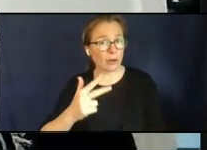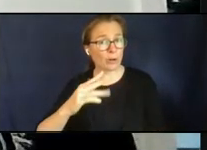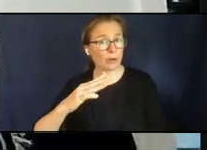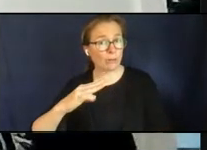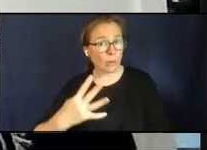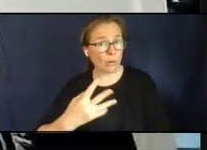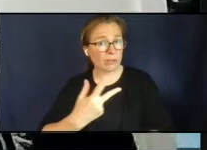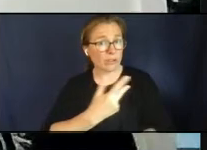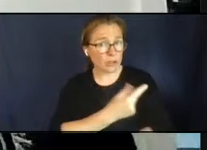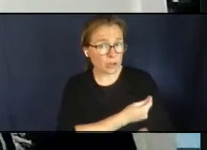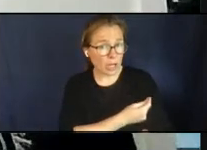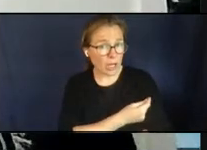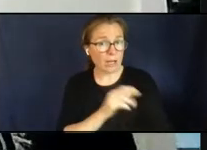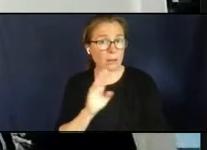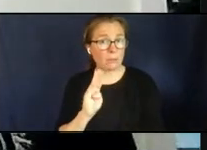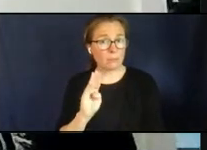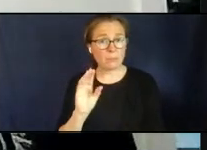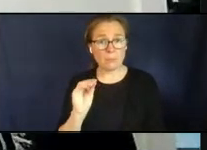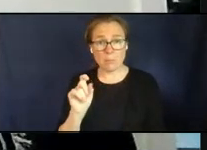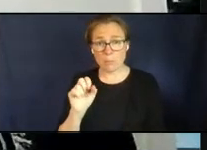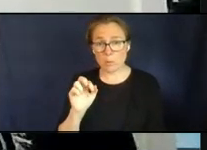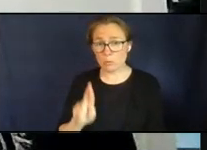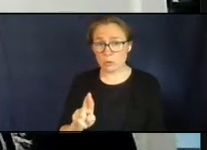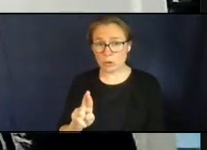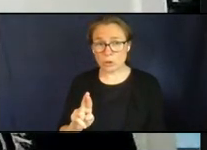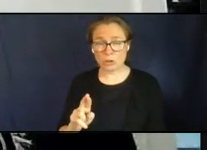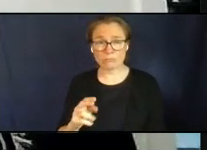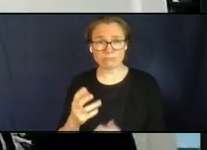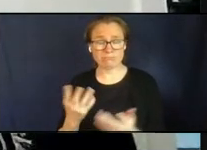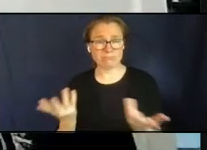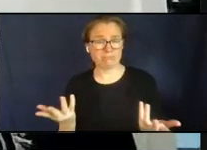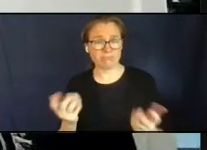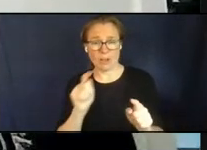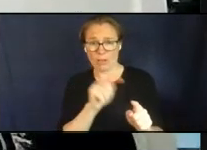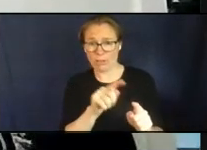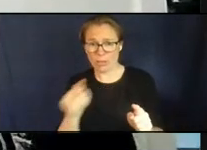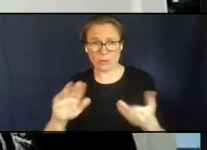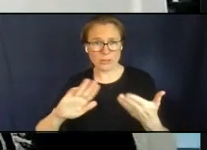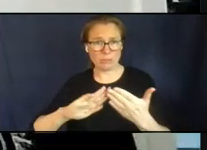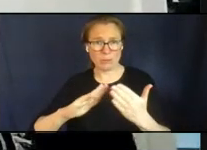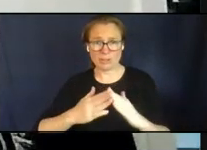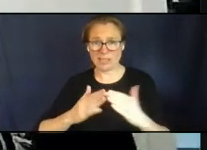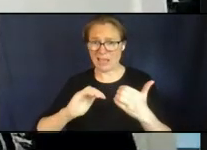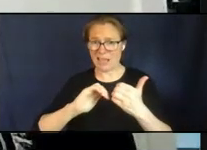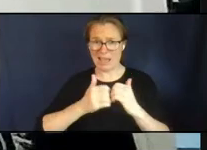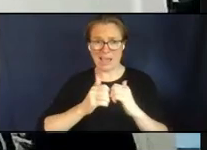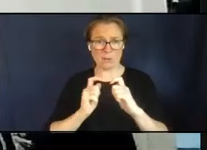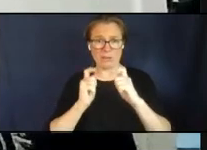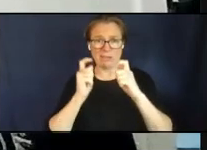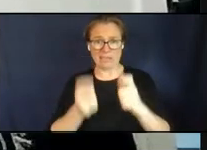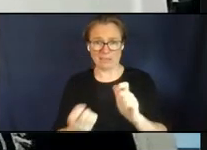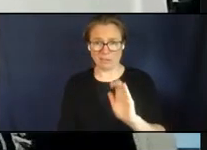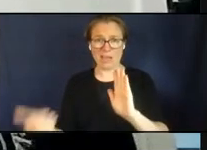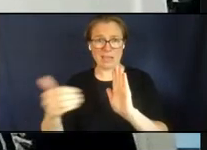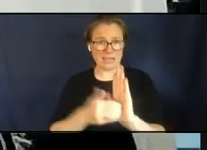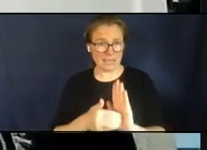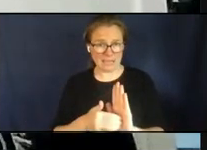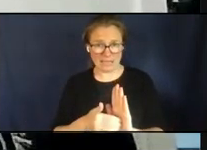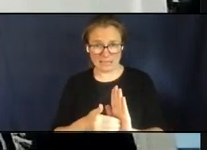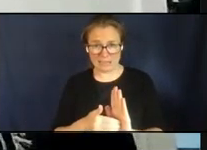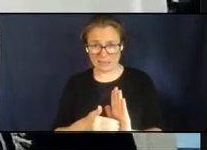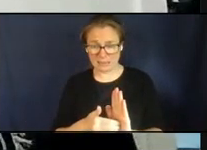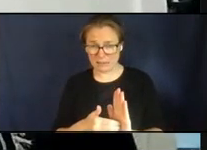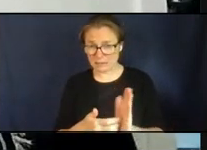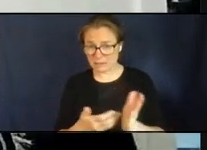how you would follow up with these same populations if that is required down the road? And, you